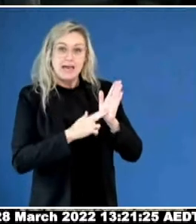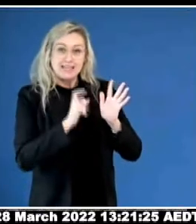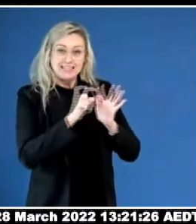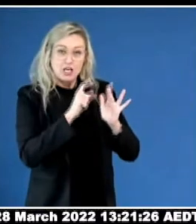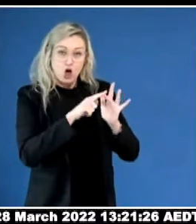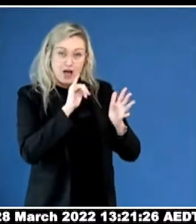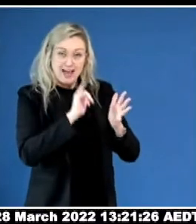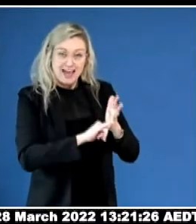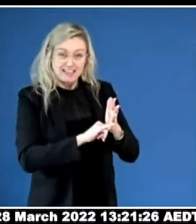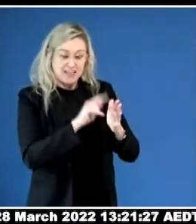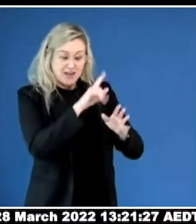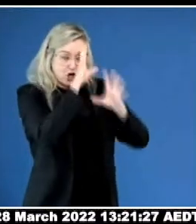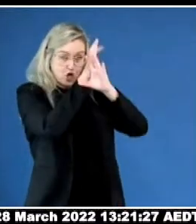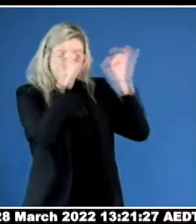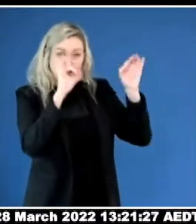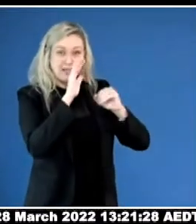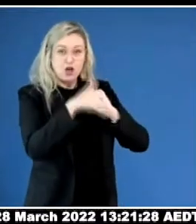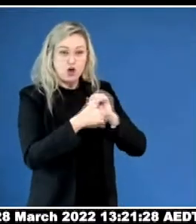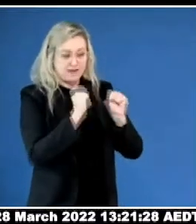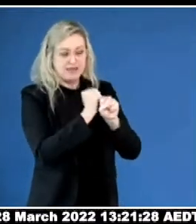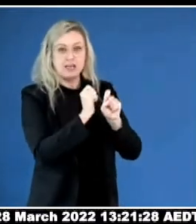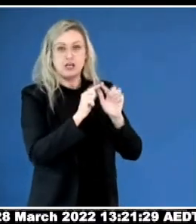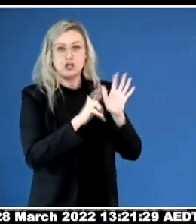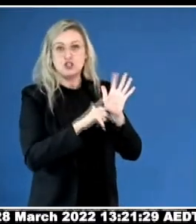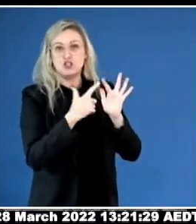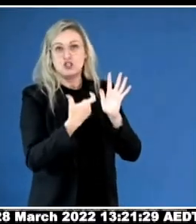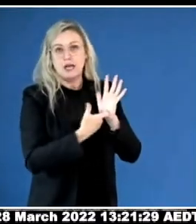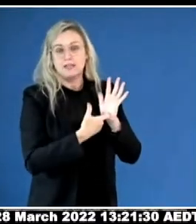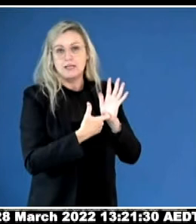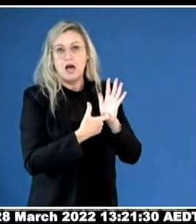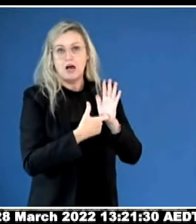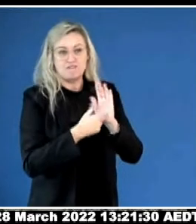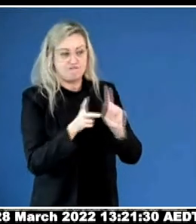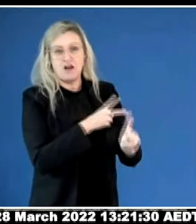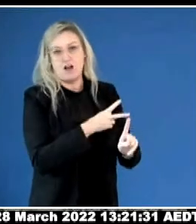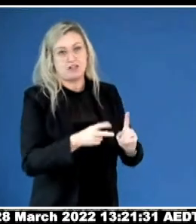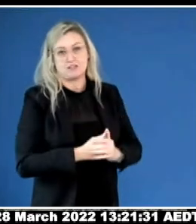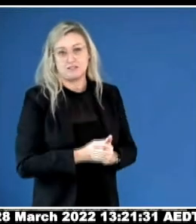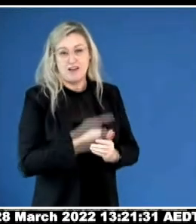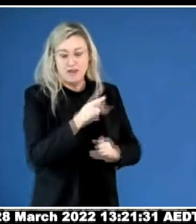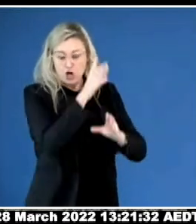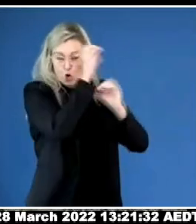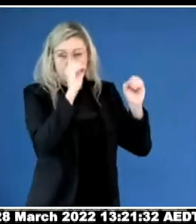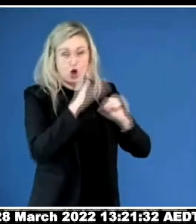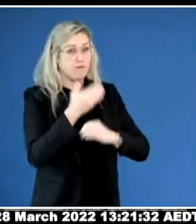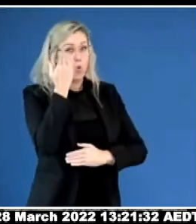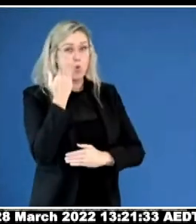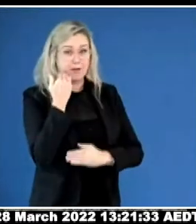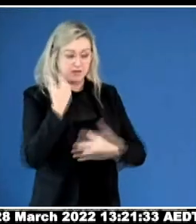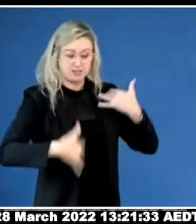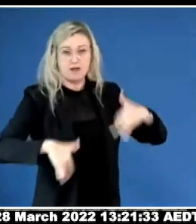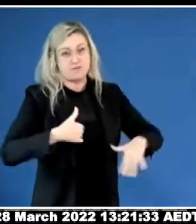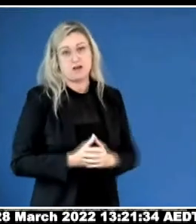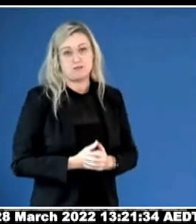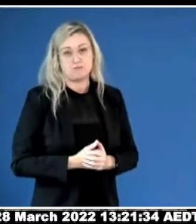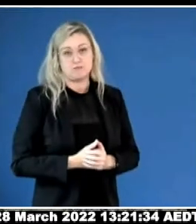violence and the issues that women face. It's constantly, I've been in the NDIS for